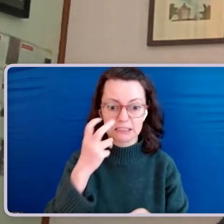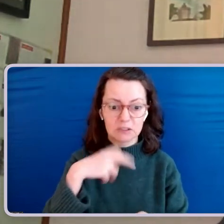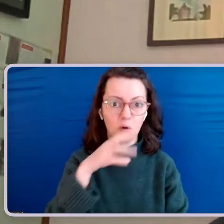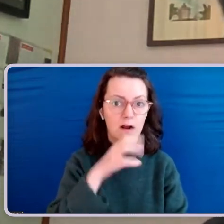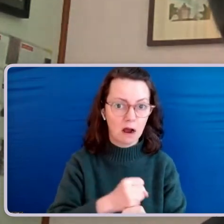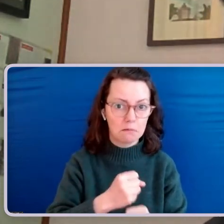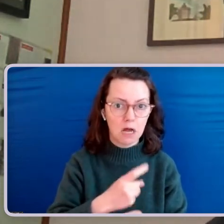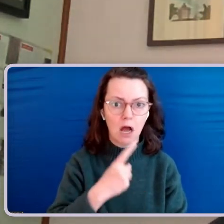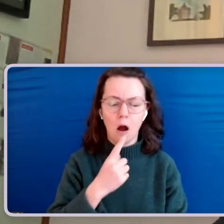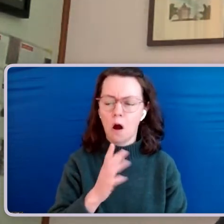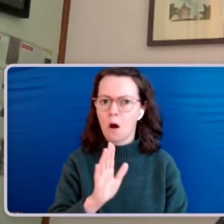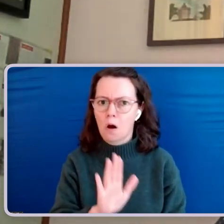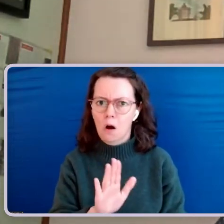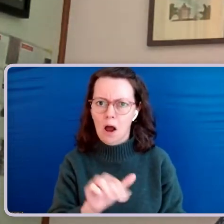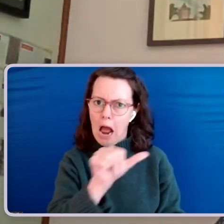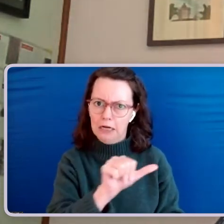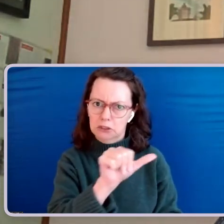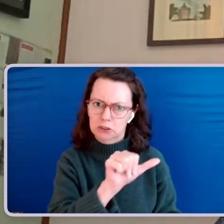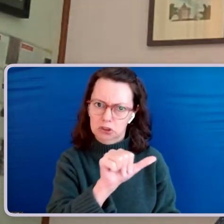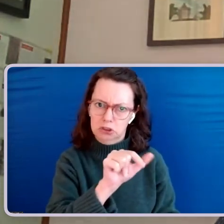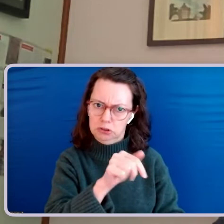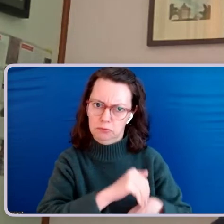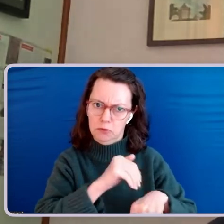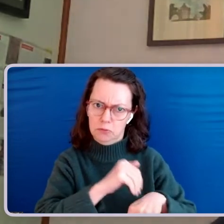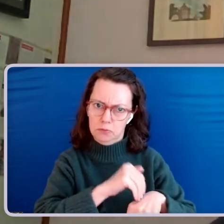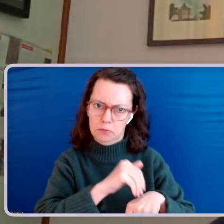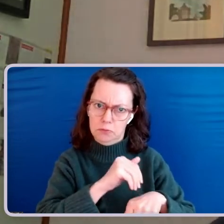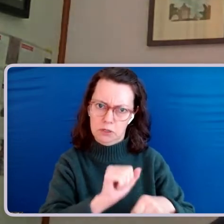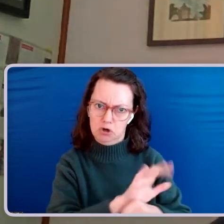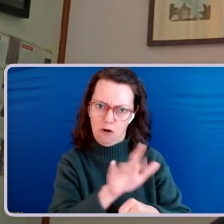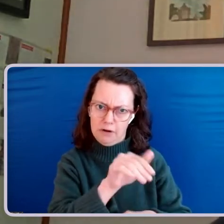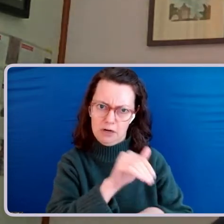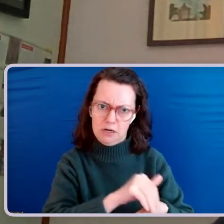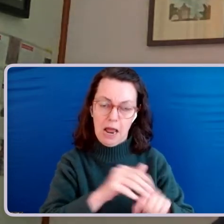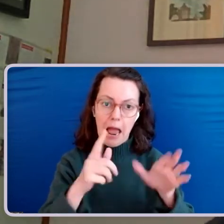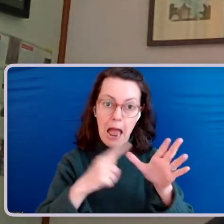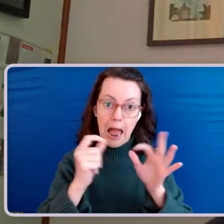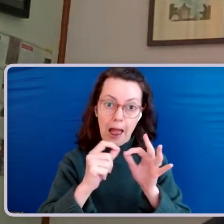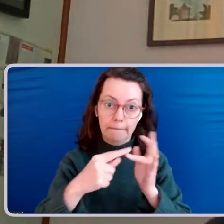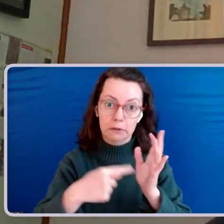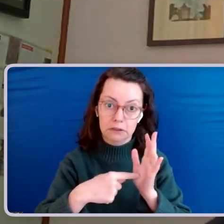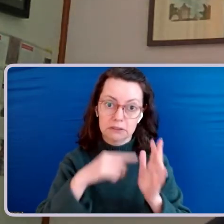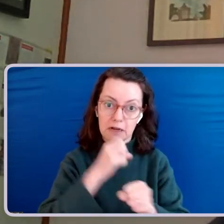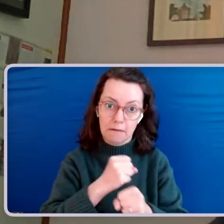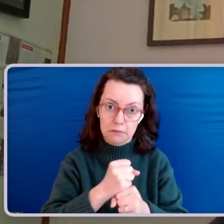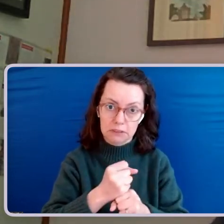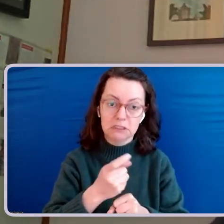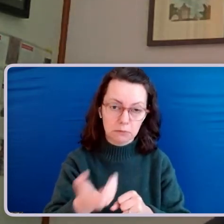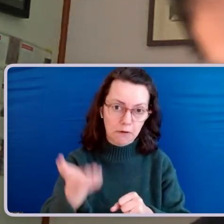an Asian problem. In fact, the Abbott government had also ripped up the COVID.